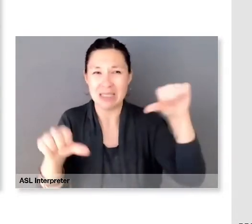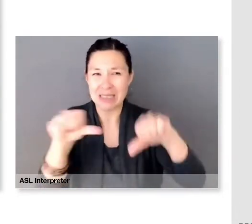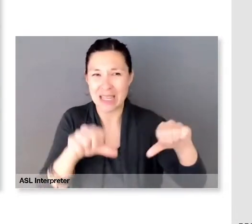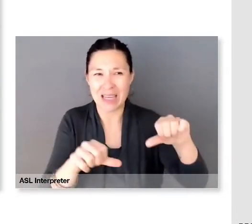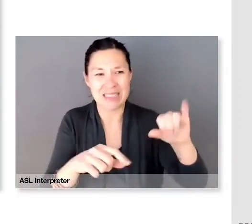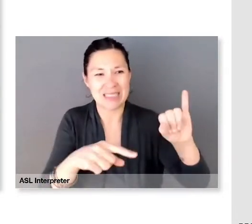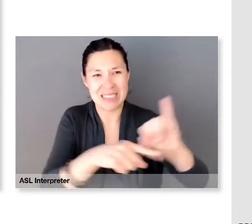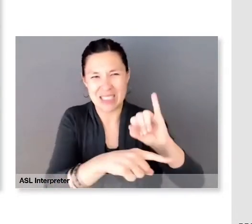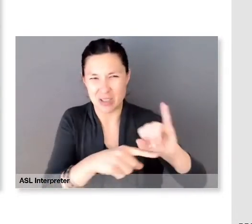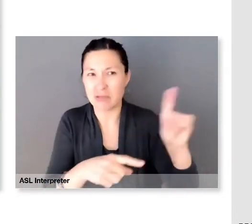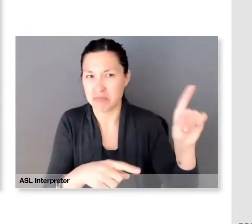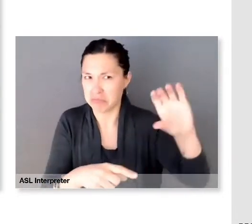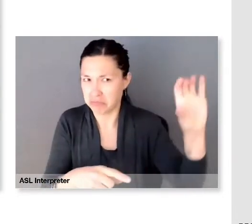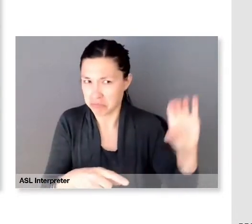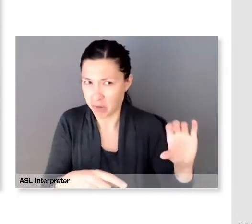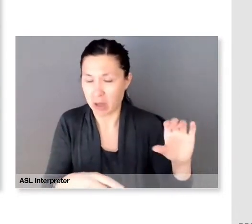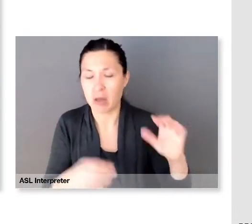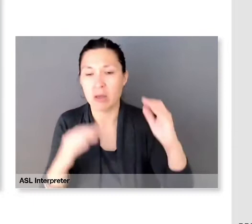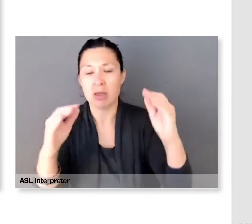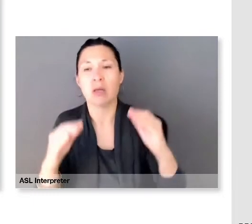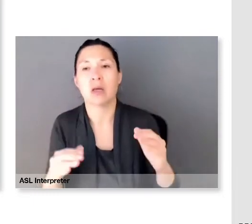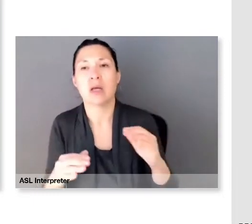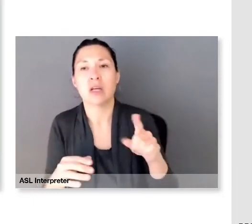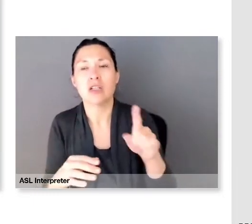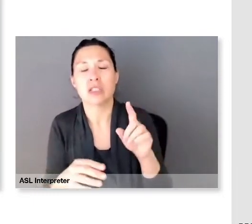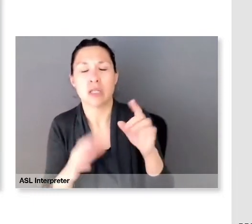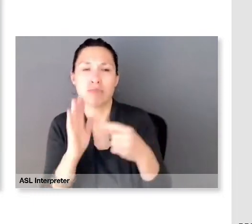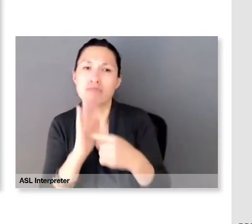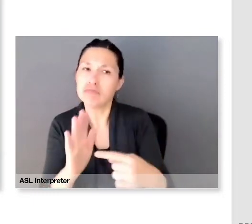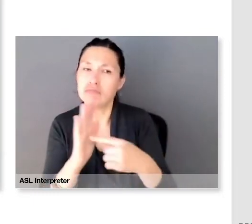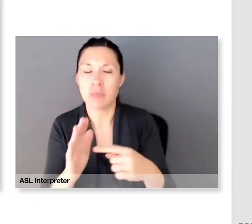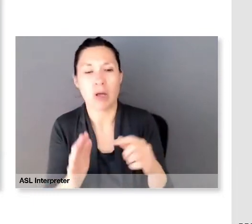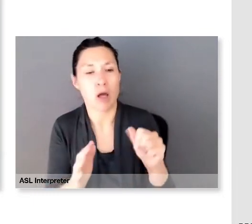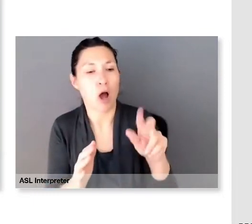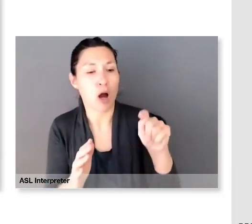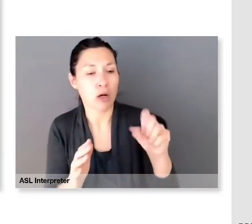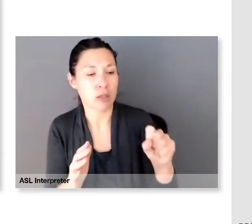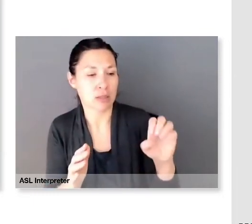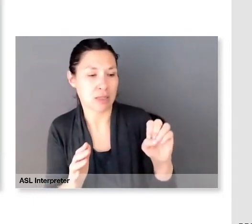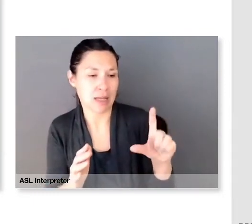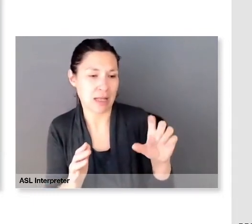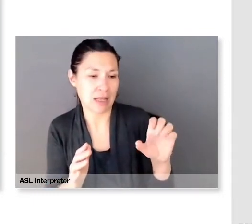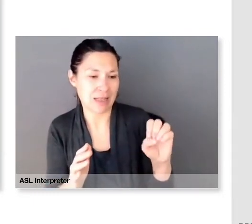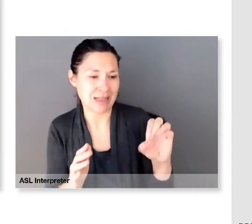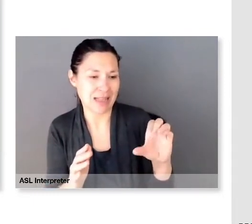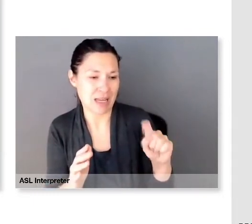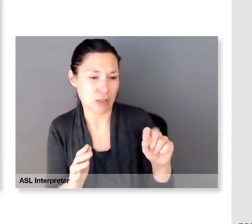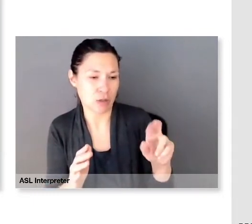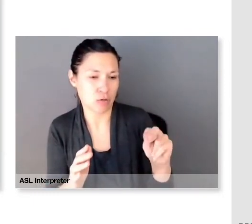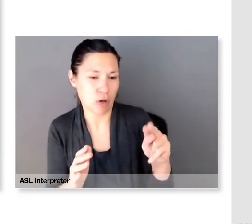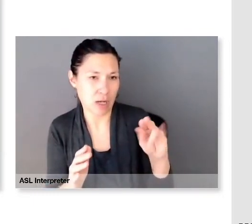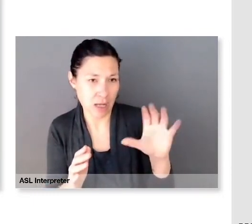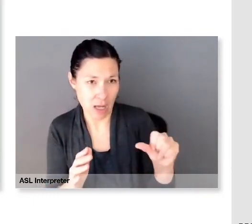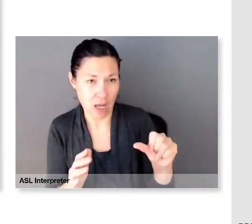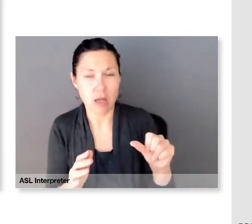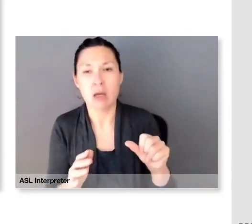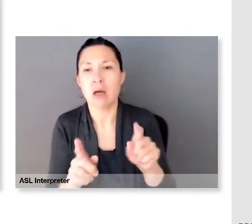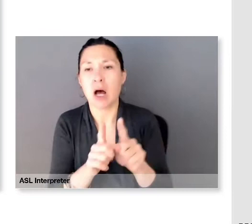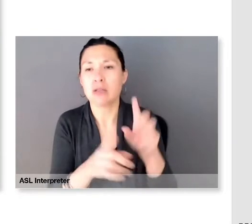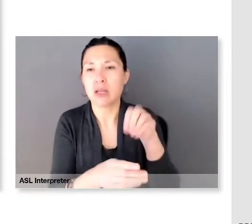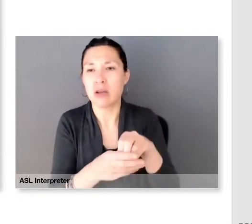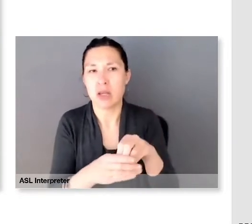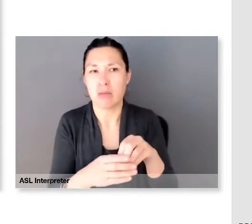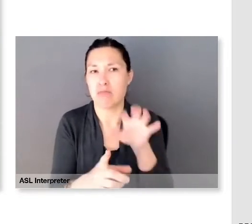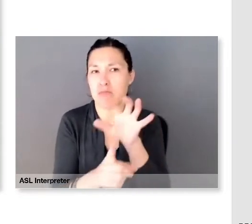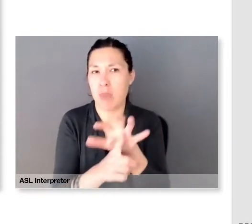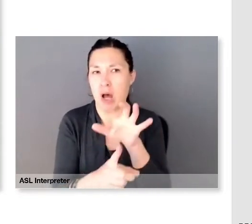exhibited internationally in Ars Electronica and more, and featured across the popular press, ranging from BBC to The Guardian,